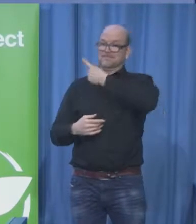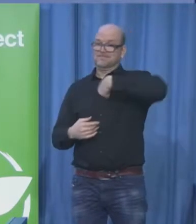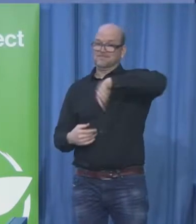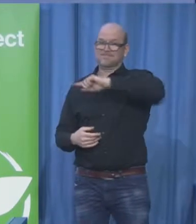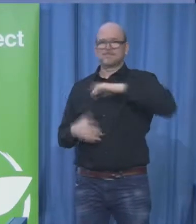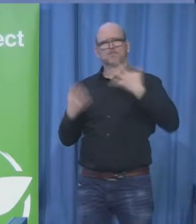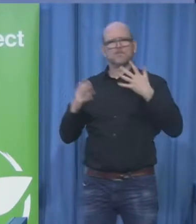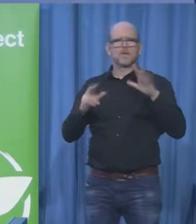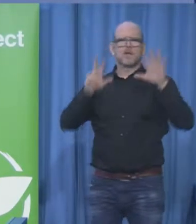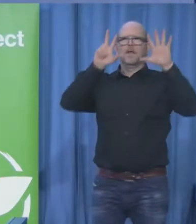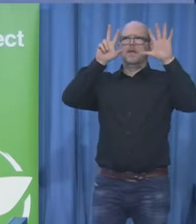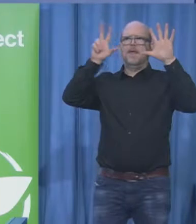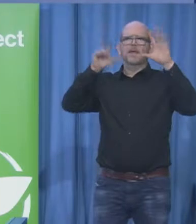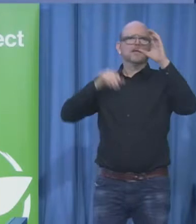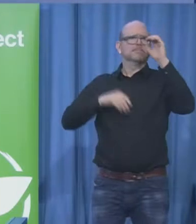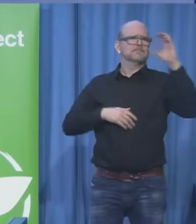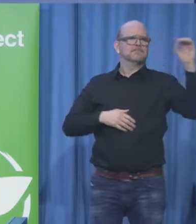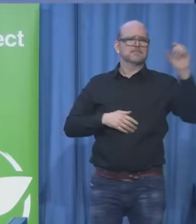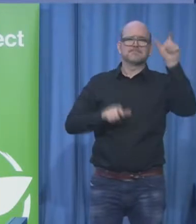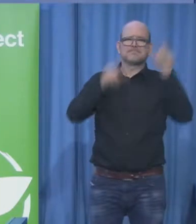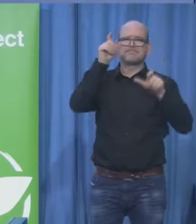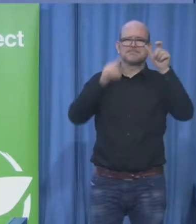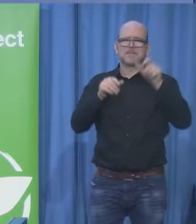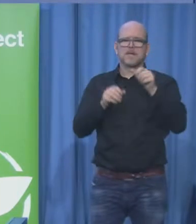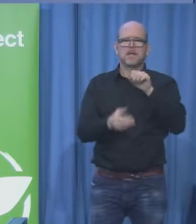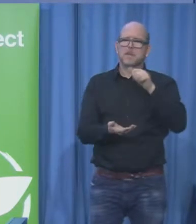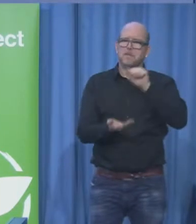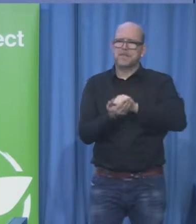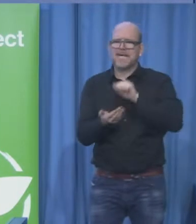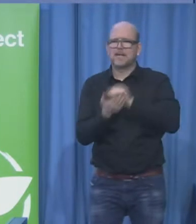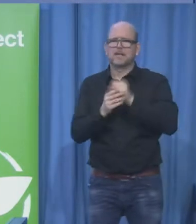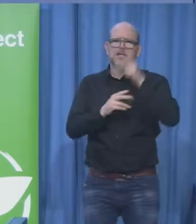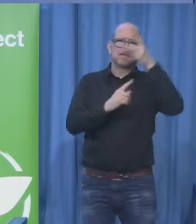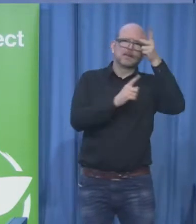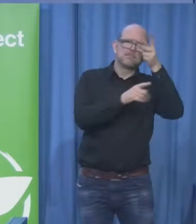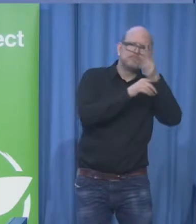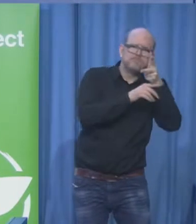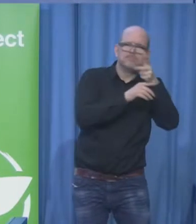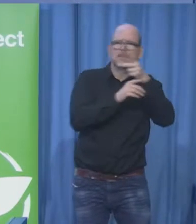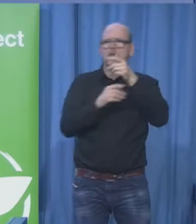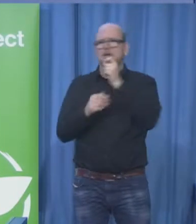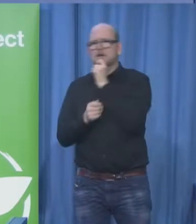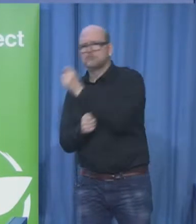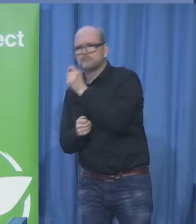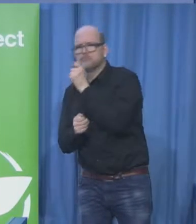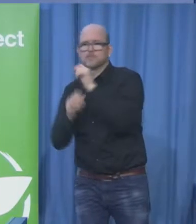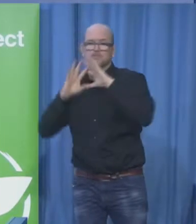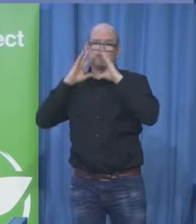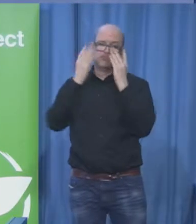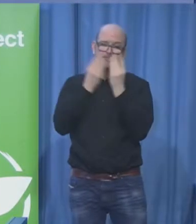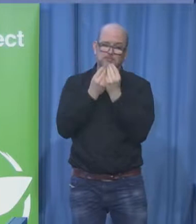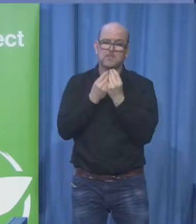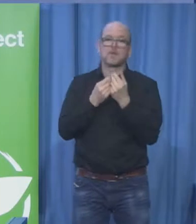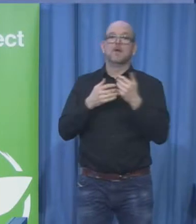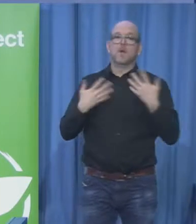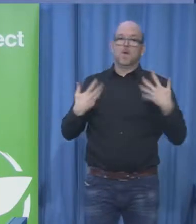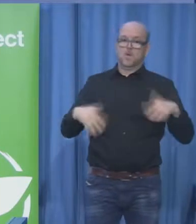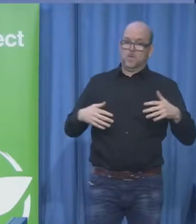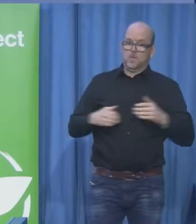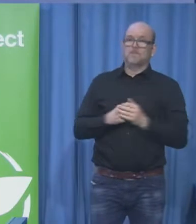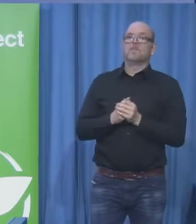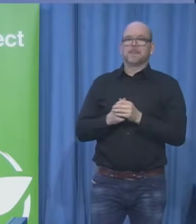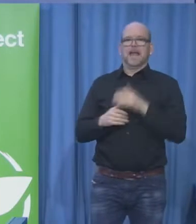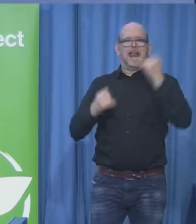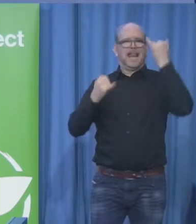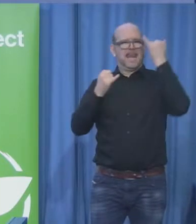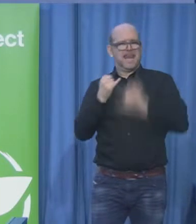to share the emotions of the athletes. And to conclude, I'd like to see a 41-second video